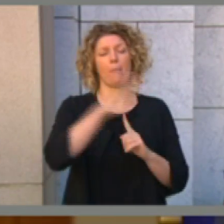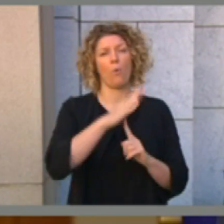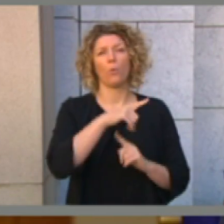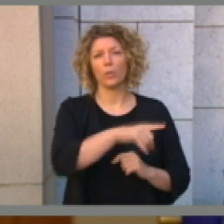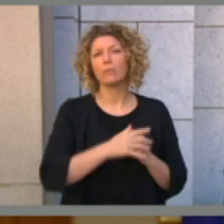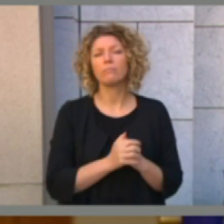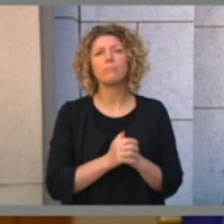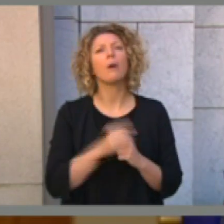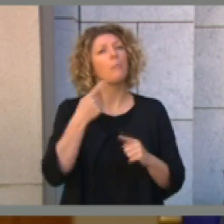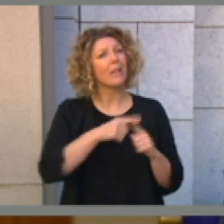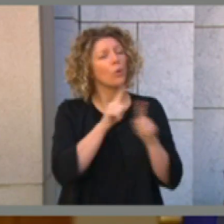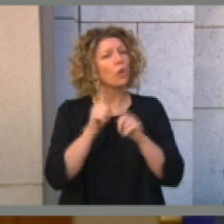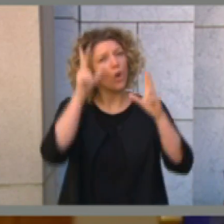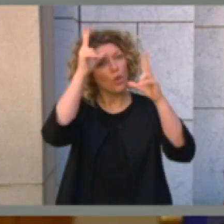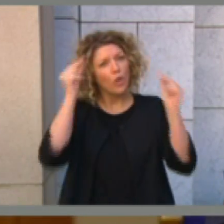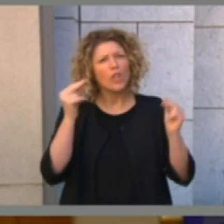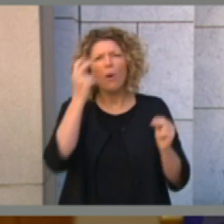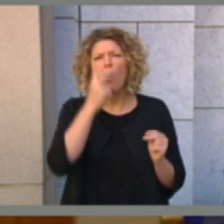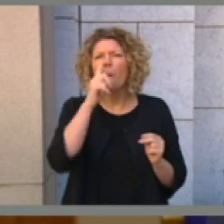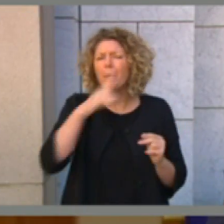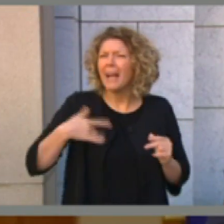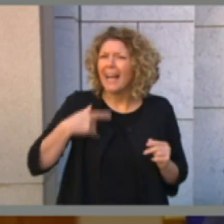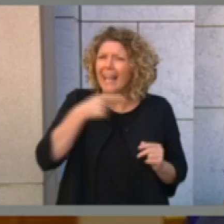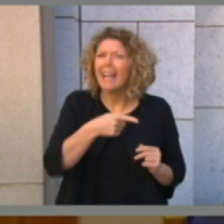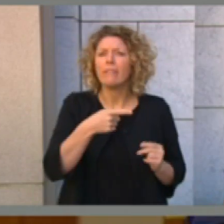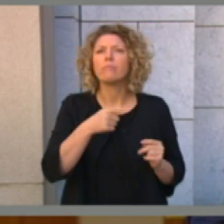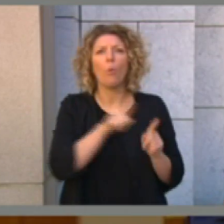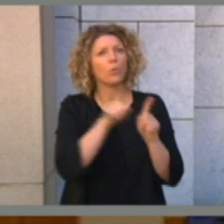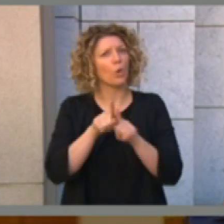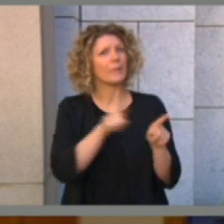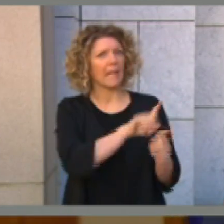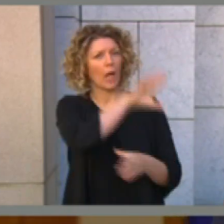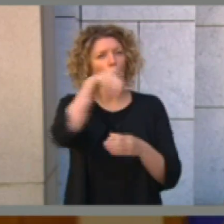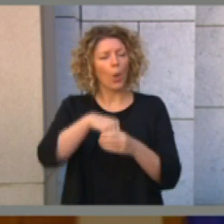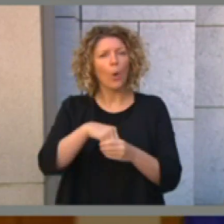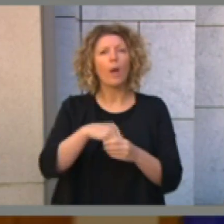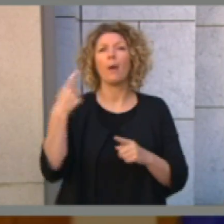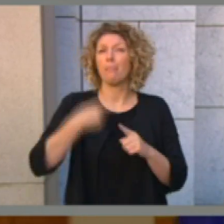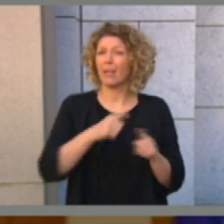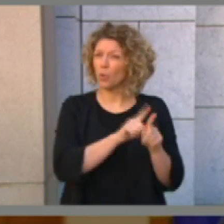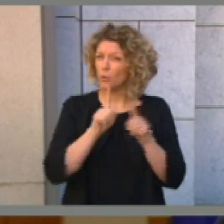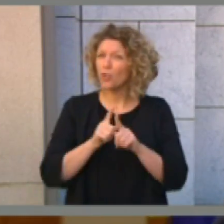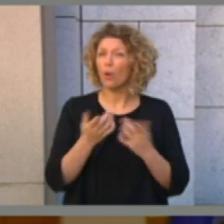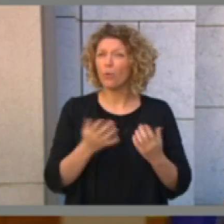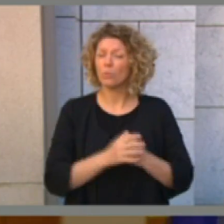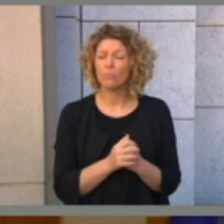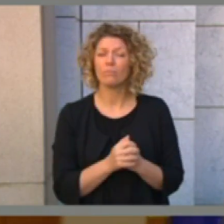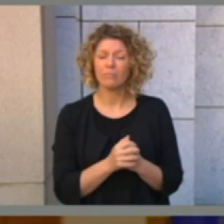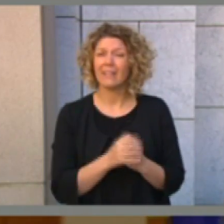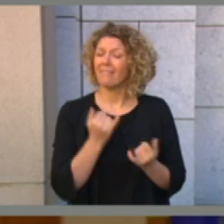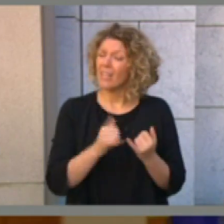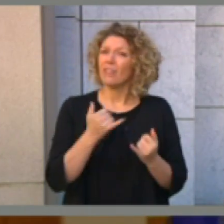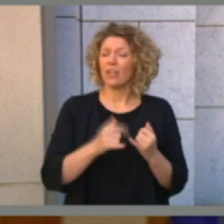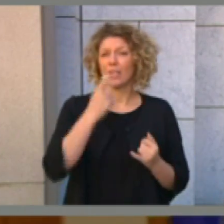into aged care facilities and other areas where health services are being provided. But we're also dealing very seriously with the very